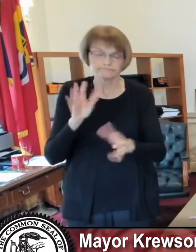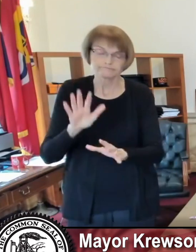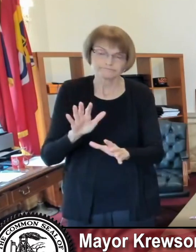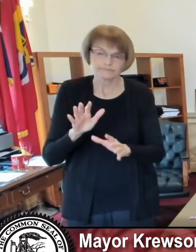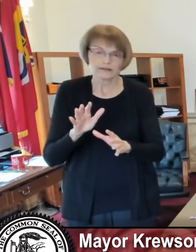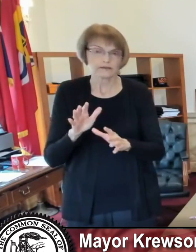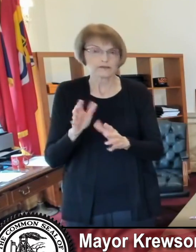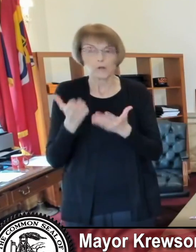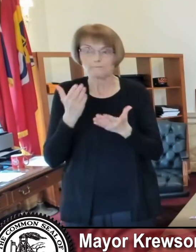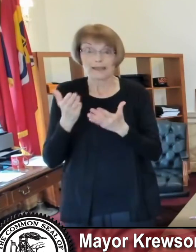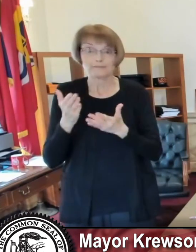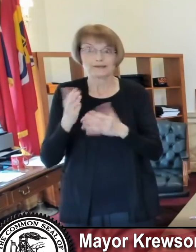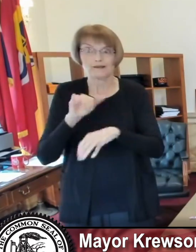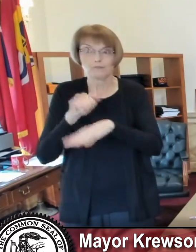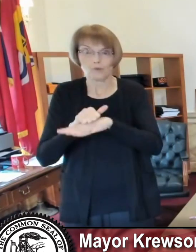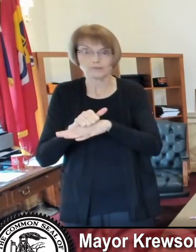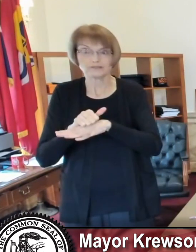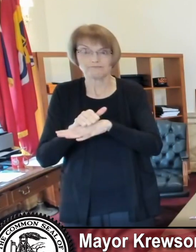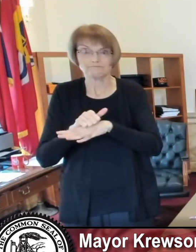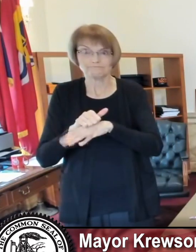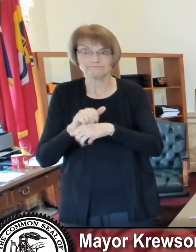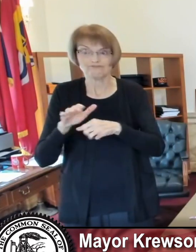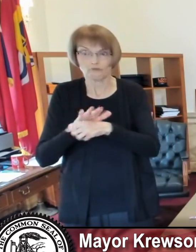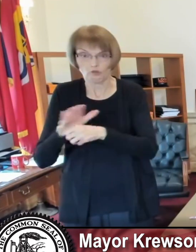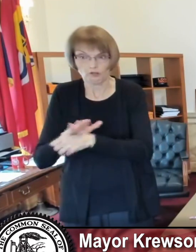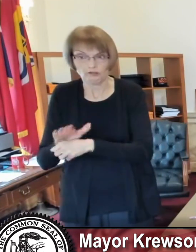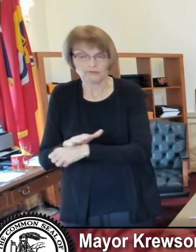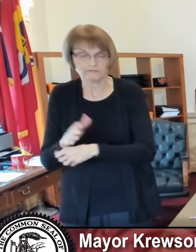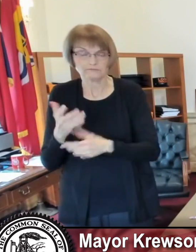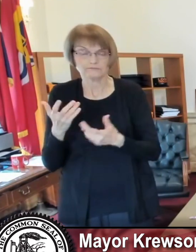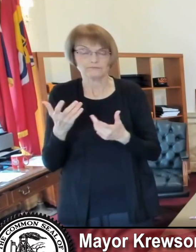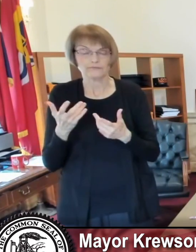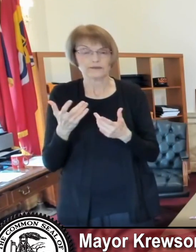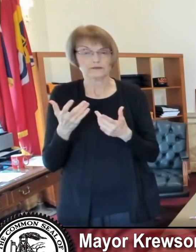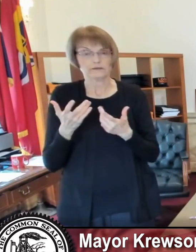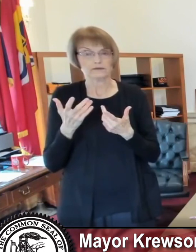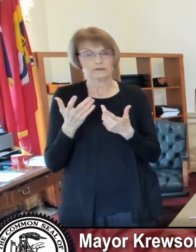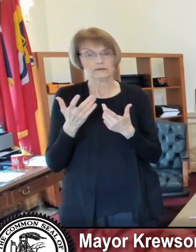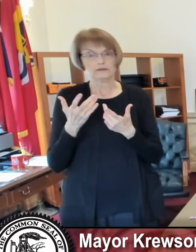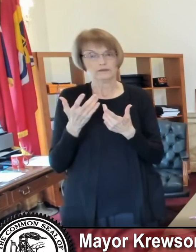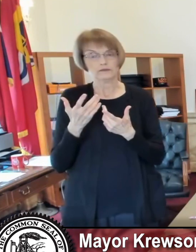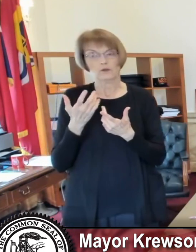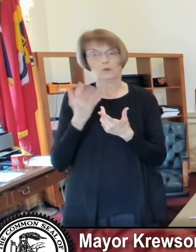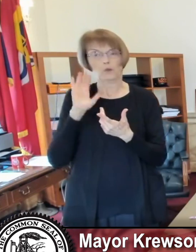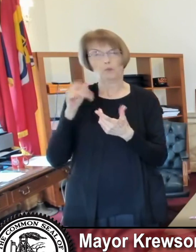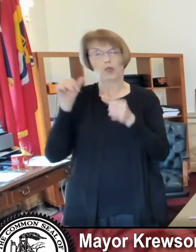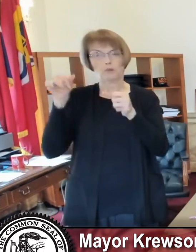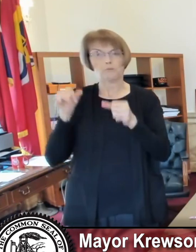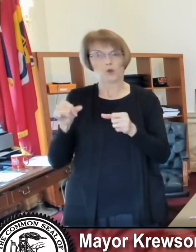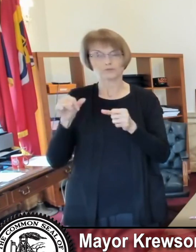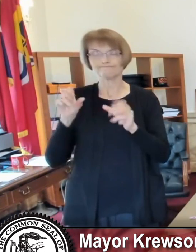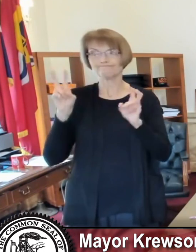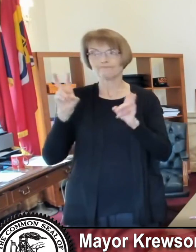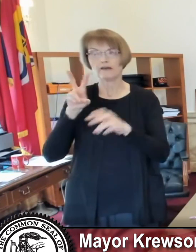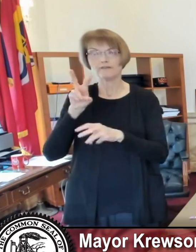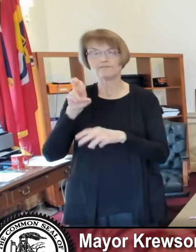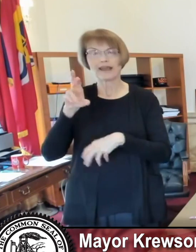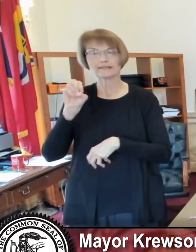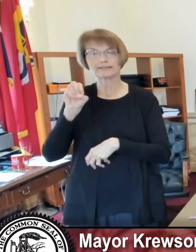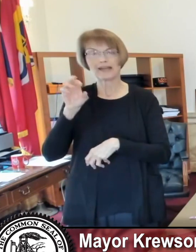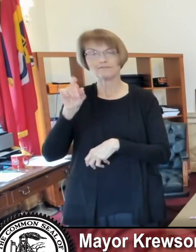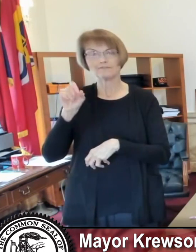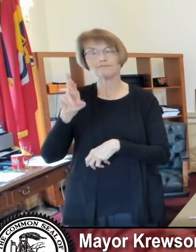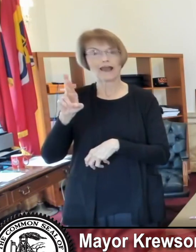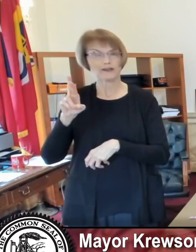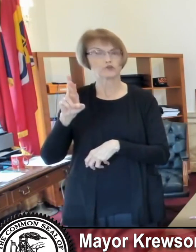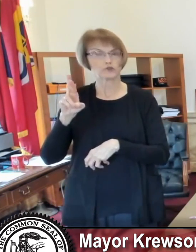who have registered. Well, Denise, I don't know what your exact situation is. We are working off of our list